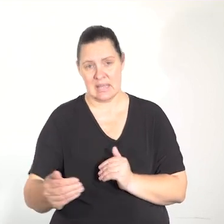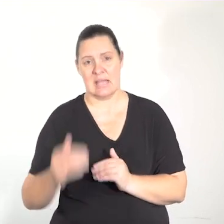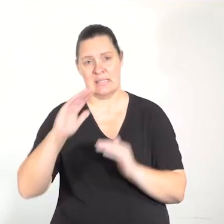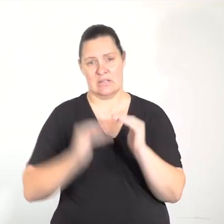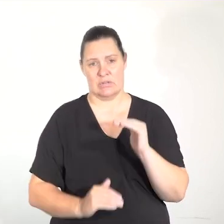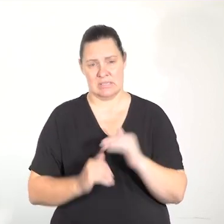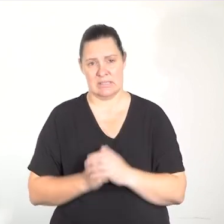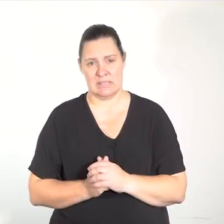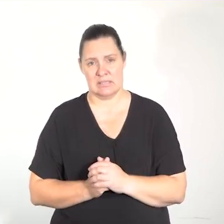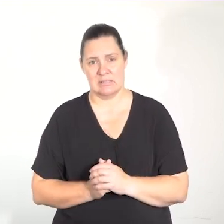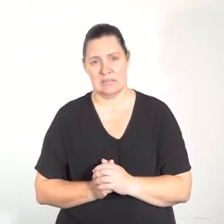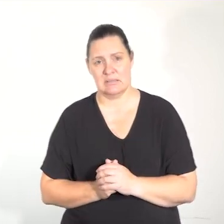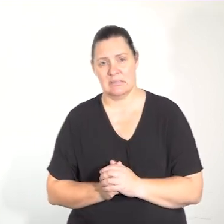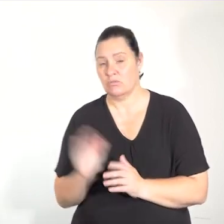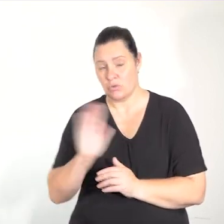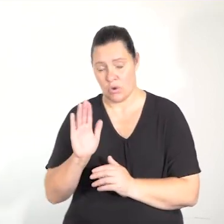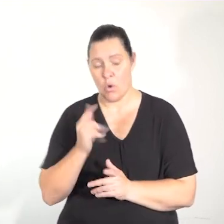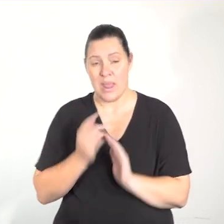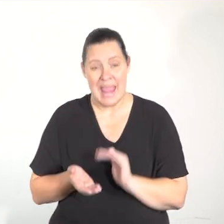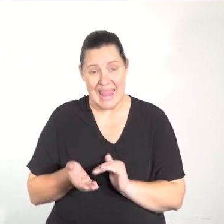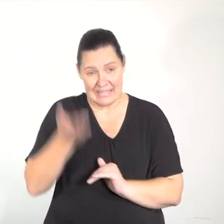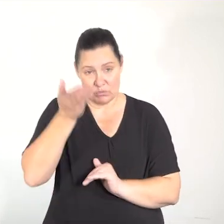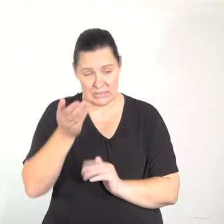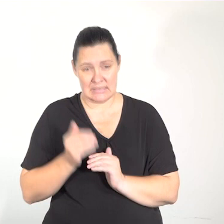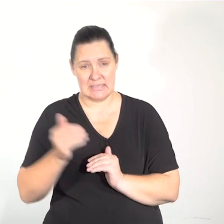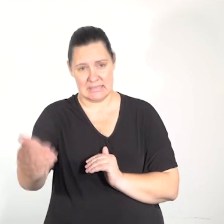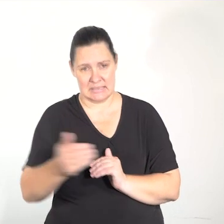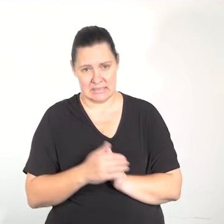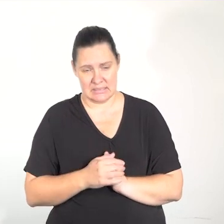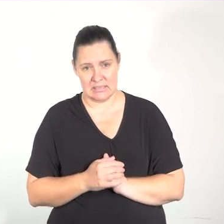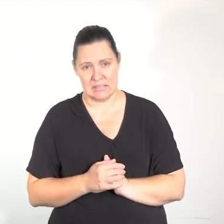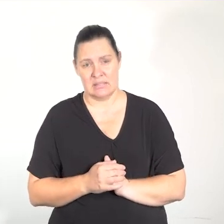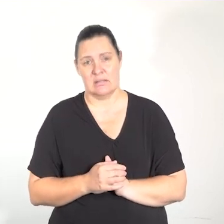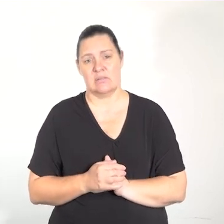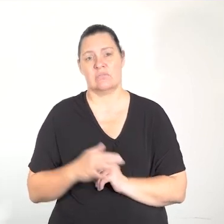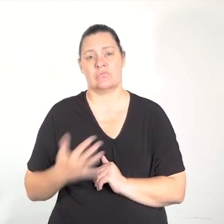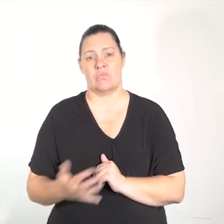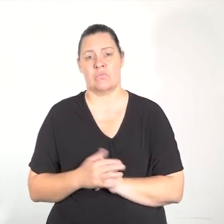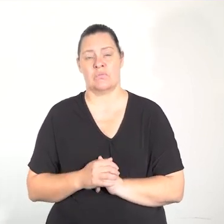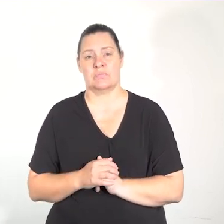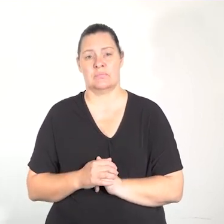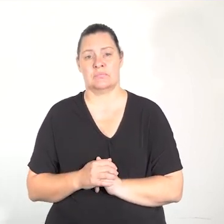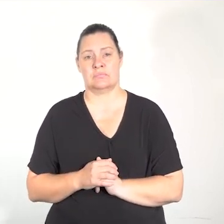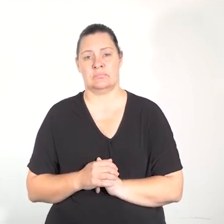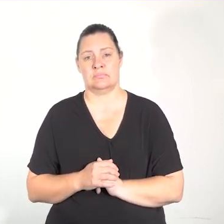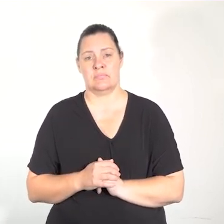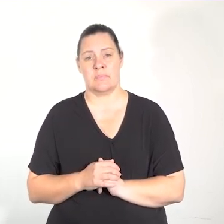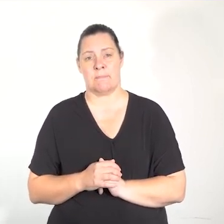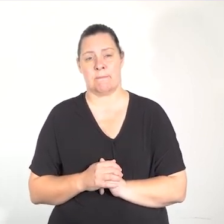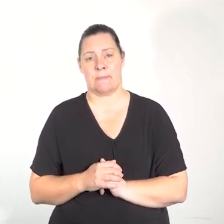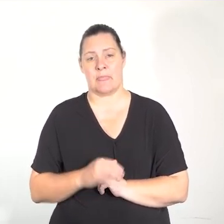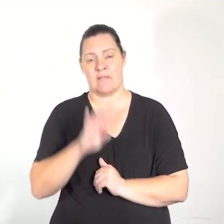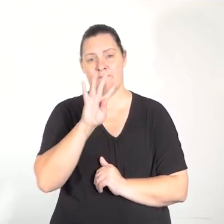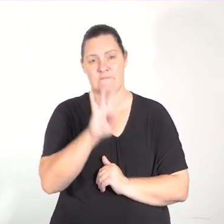distance. Sorry. We have now increased the distance. So, we now